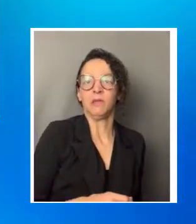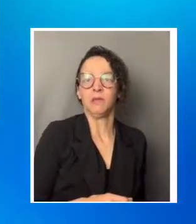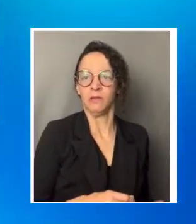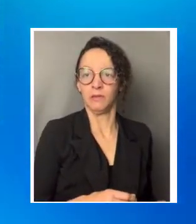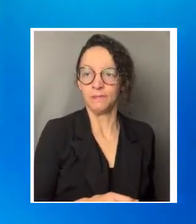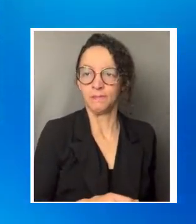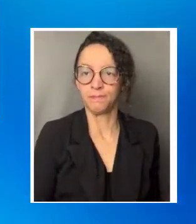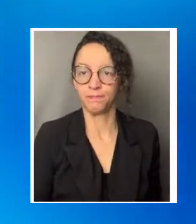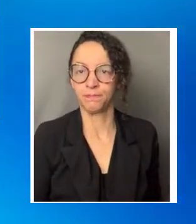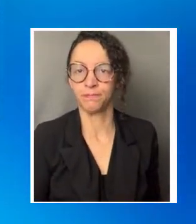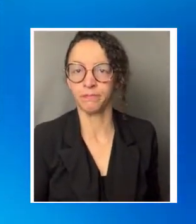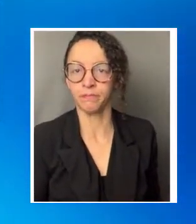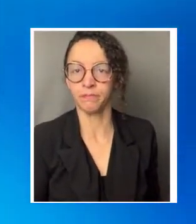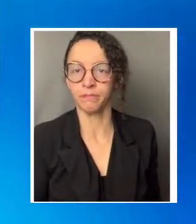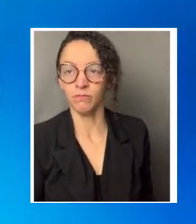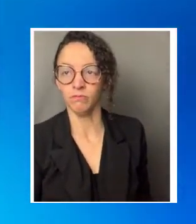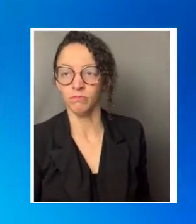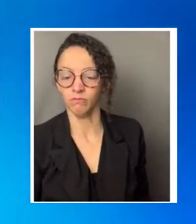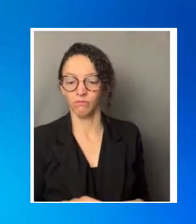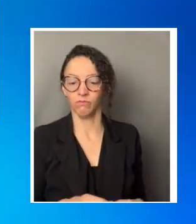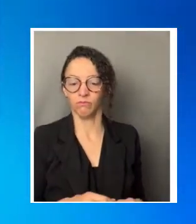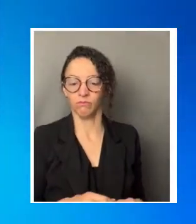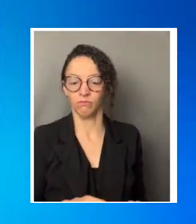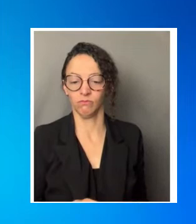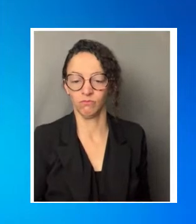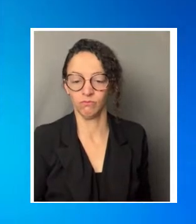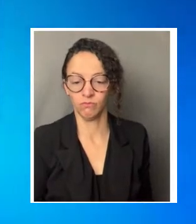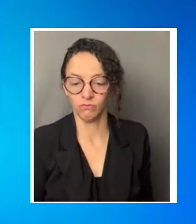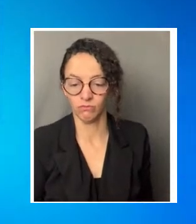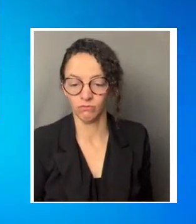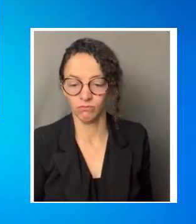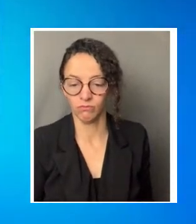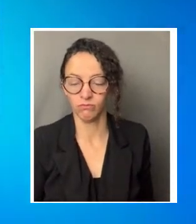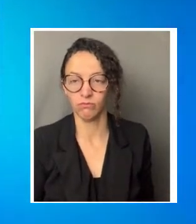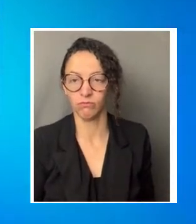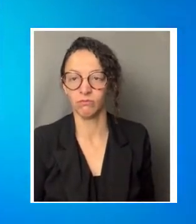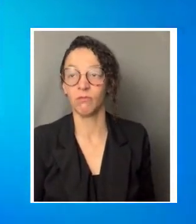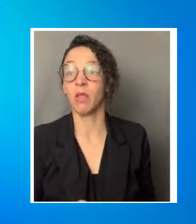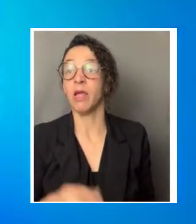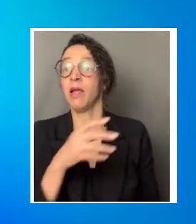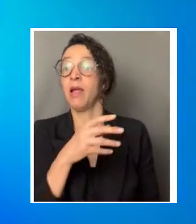I'll try to just make notes of this so we can just keep the rehearsal going. And the winner is...